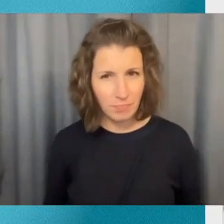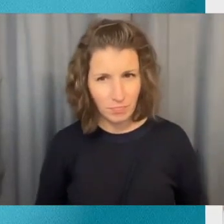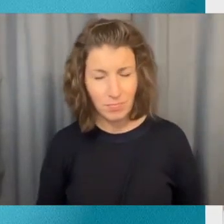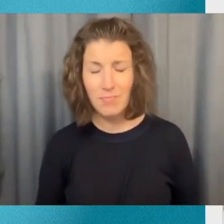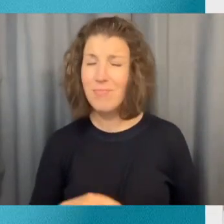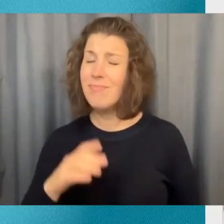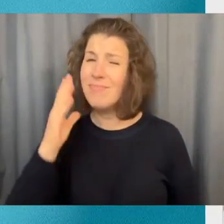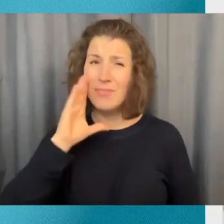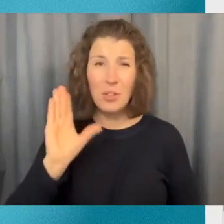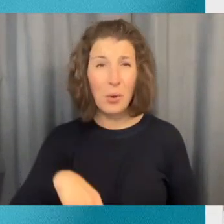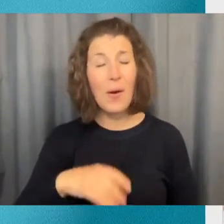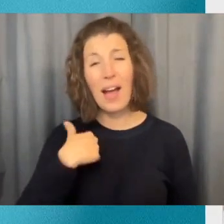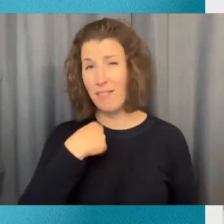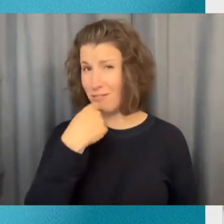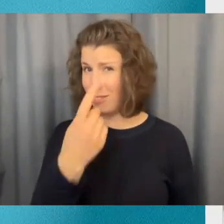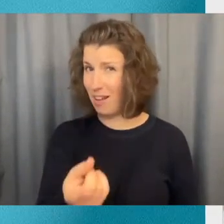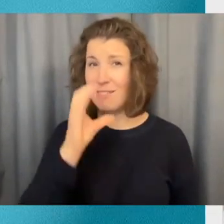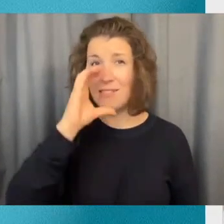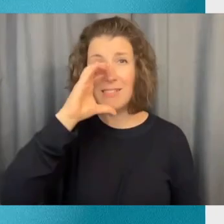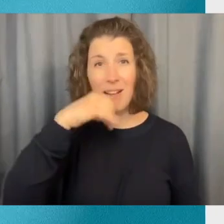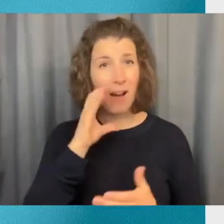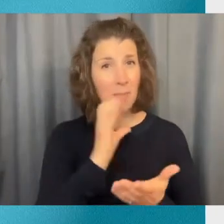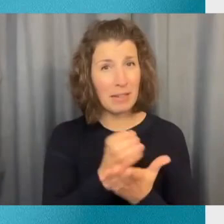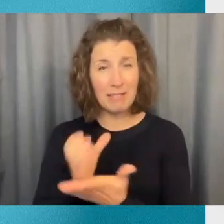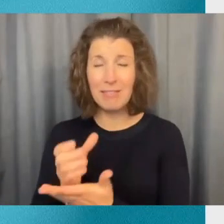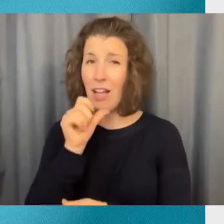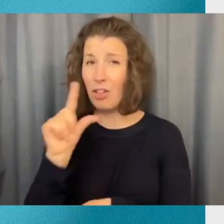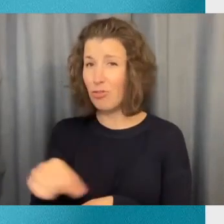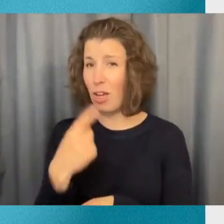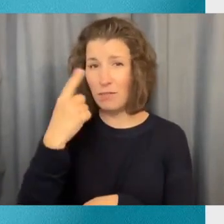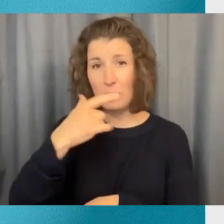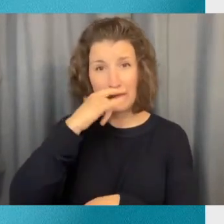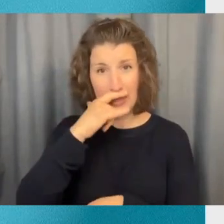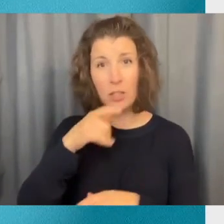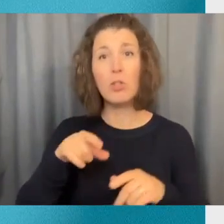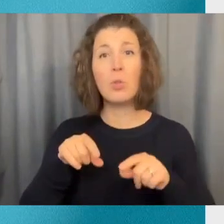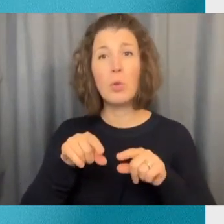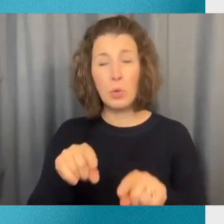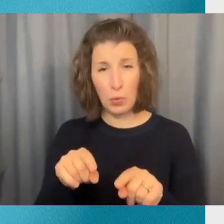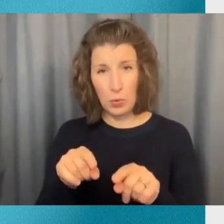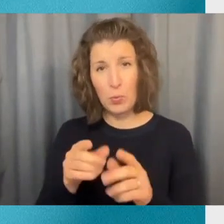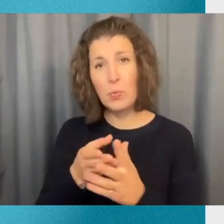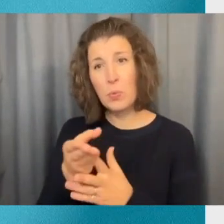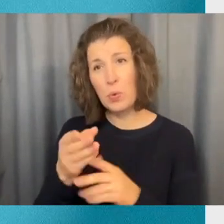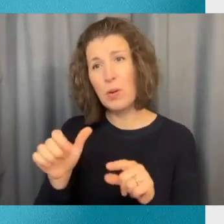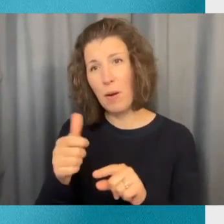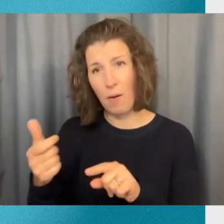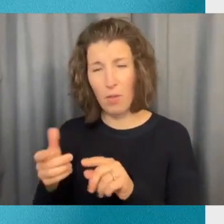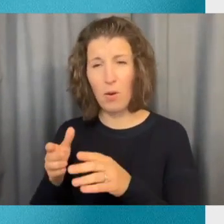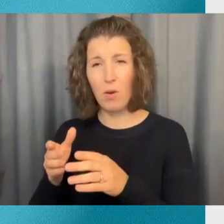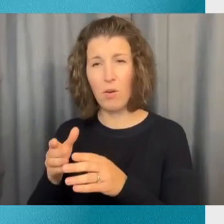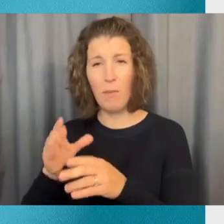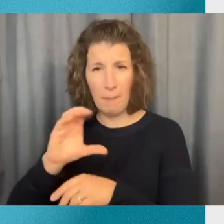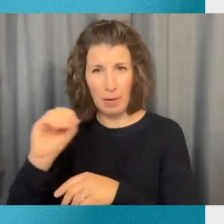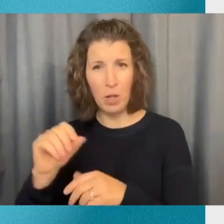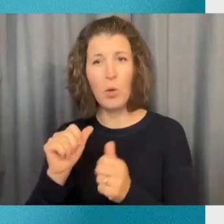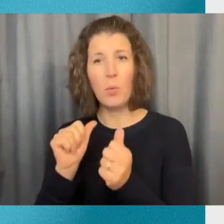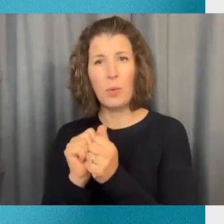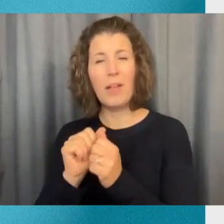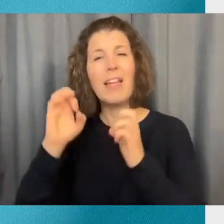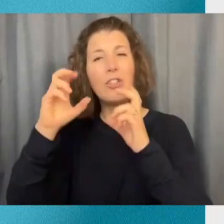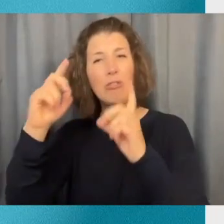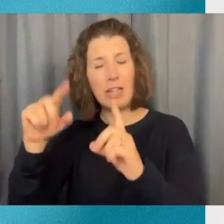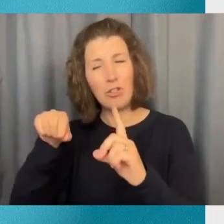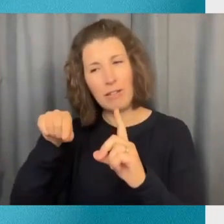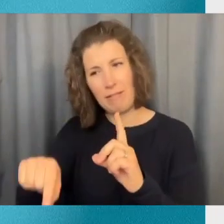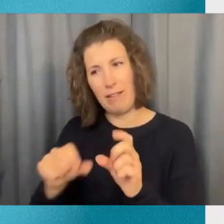kids. Through his company Booster Shot Media, he and his partner Gary Ashwall, who's a specialist in health education, have actually made